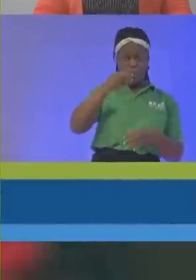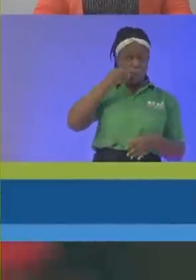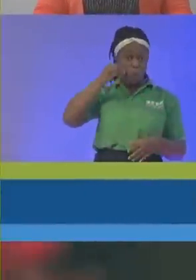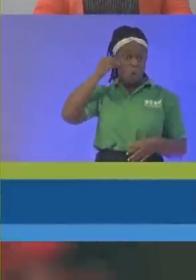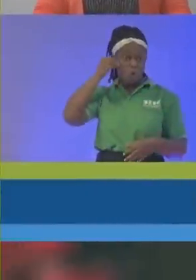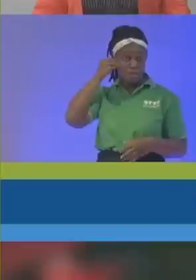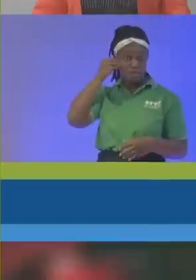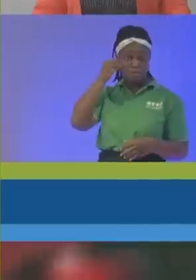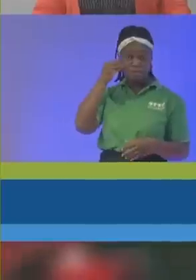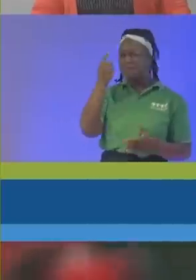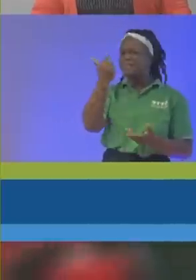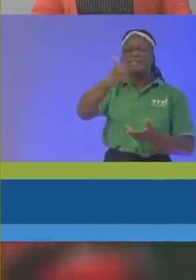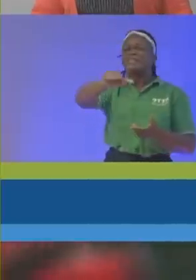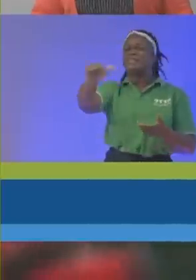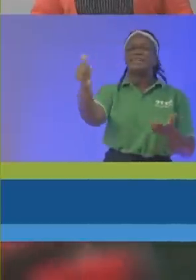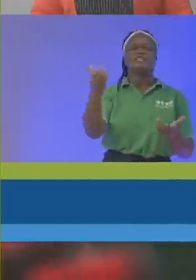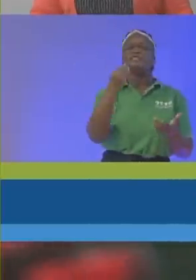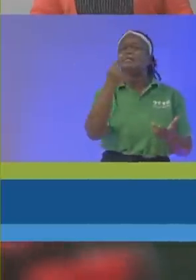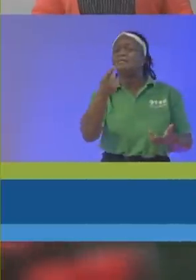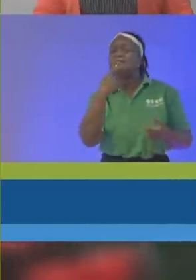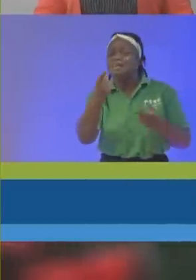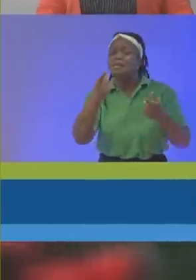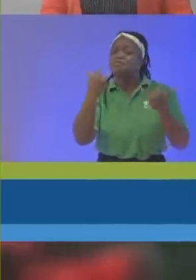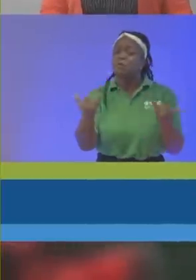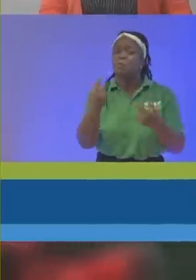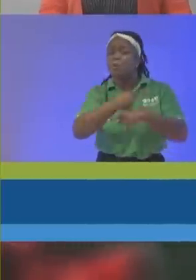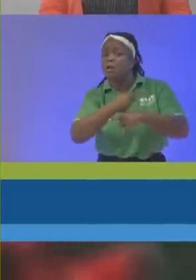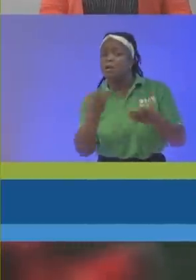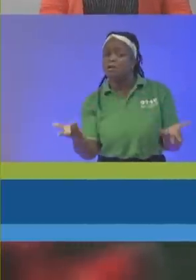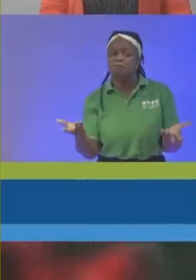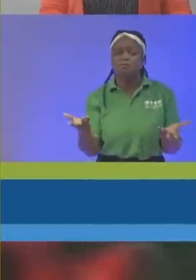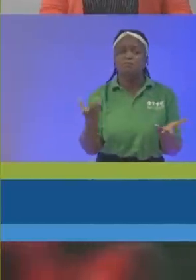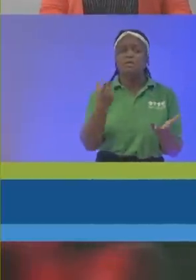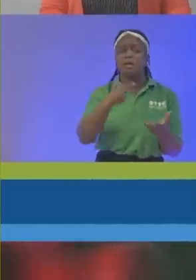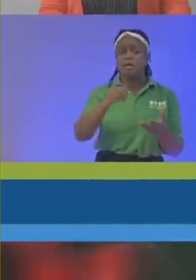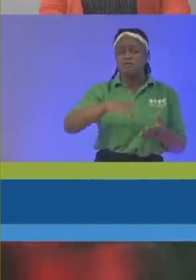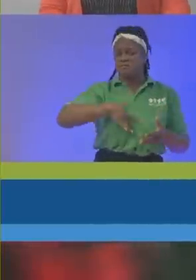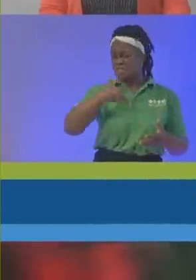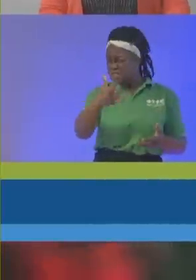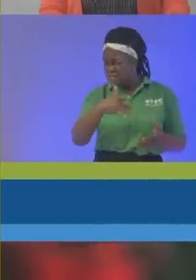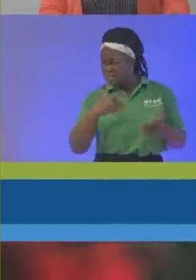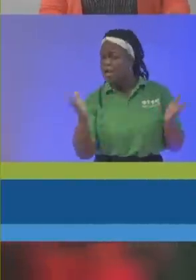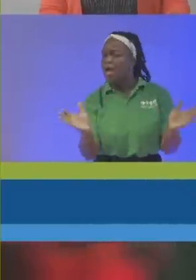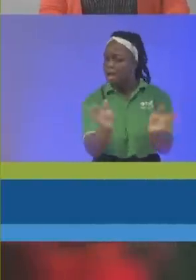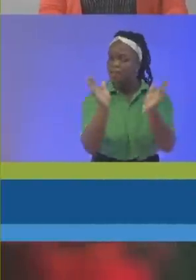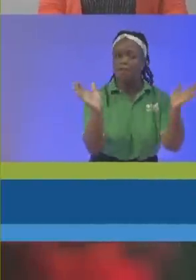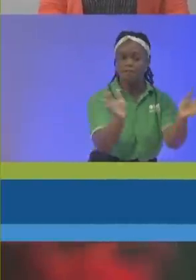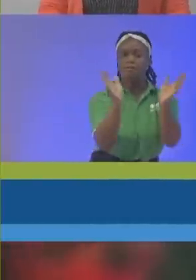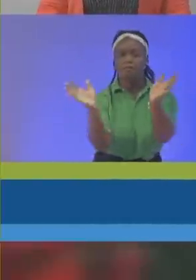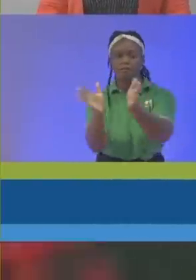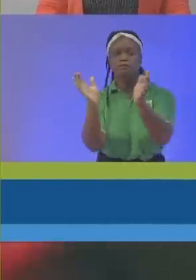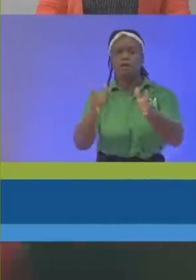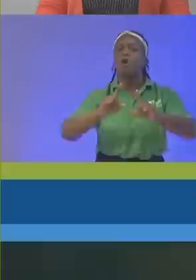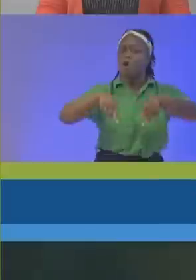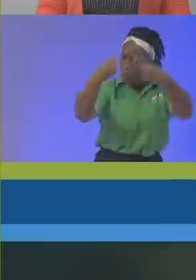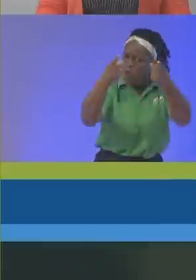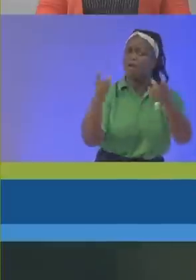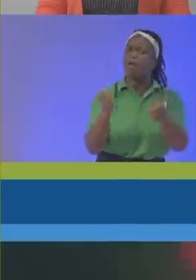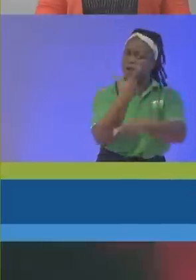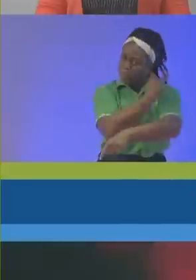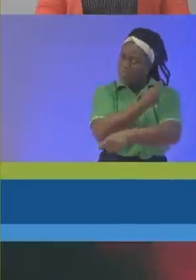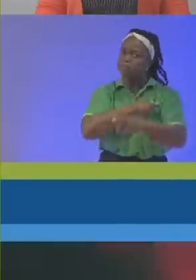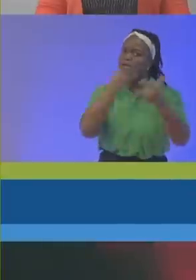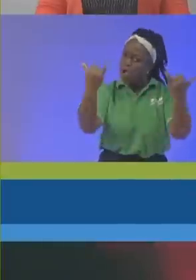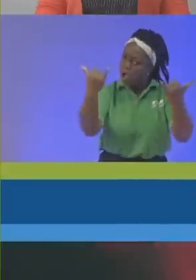has encouraged you or something has encouraged you, you can go out and get vaccinated right now. We have locations